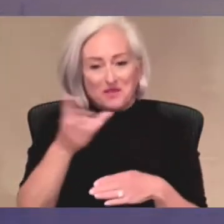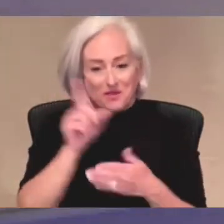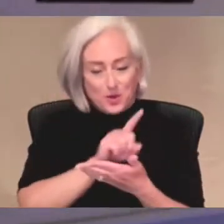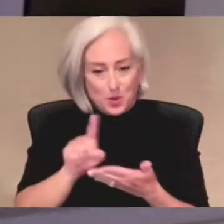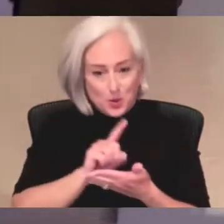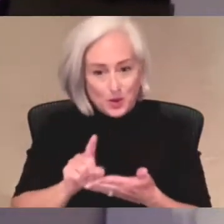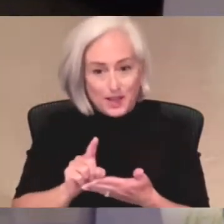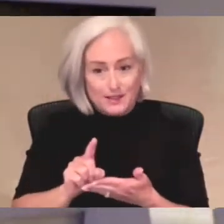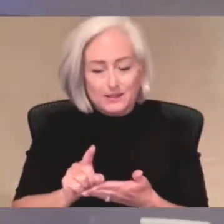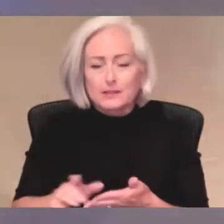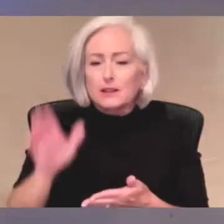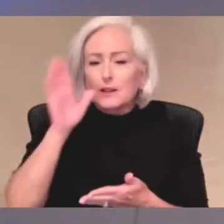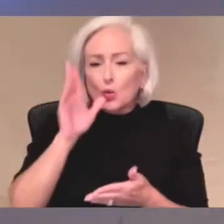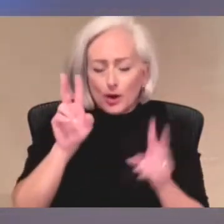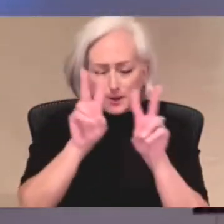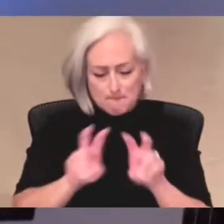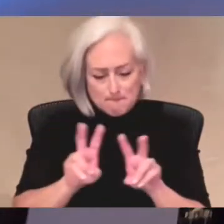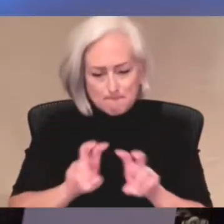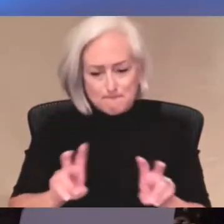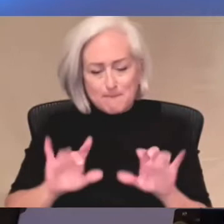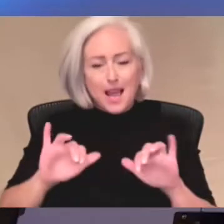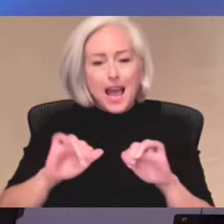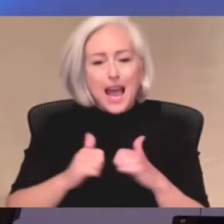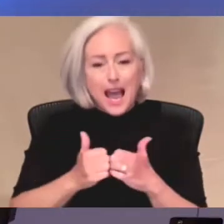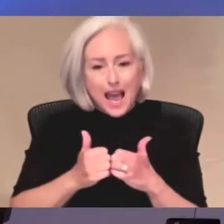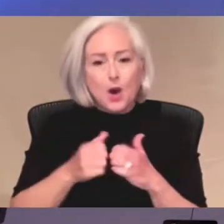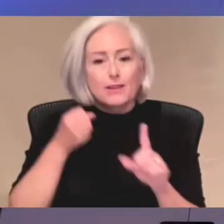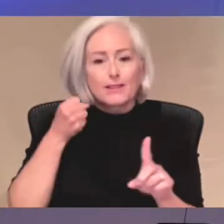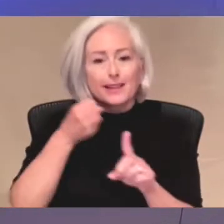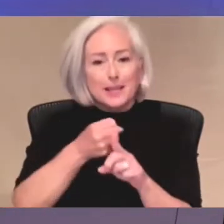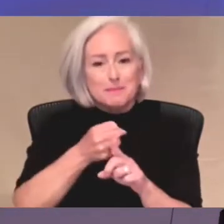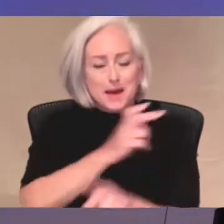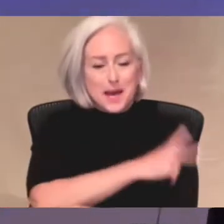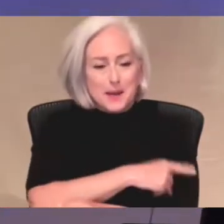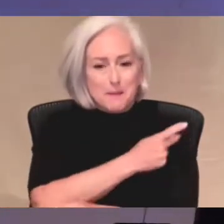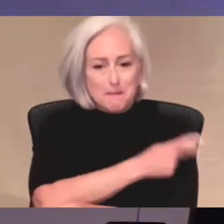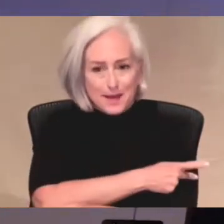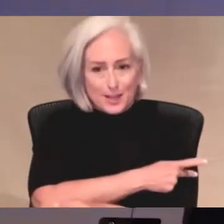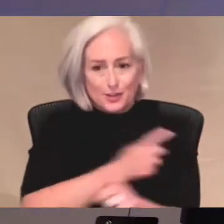it's having on patients' lives now on Bench to Bedside.